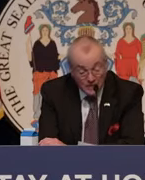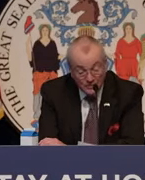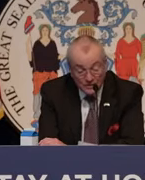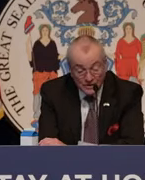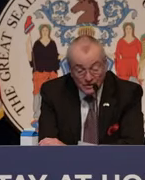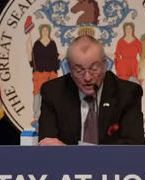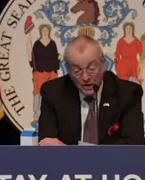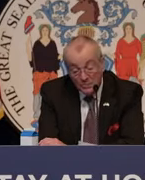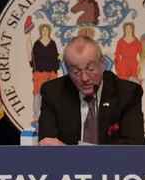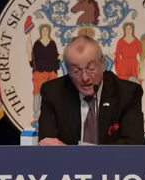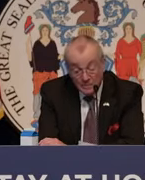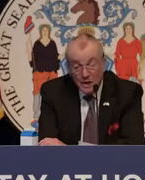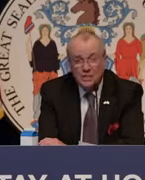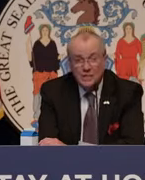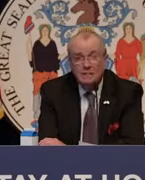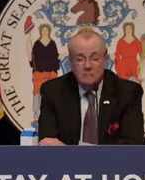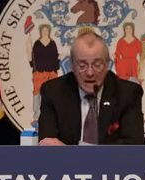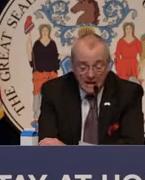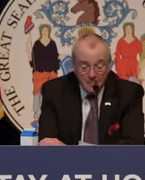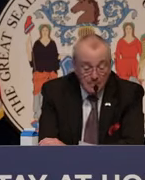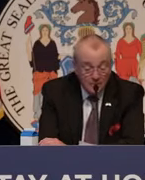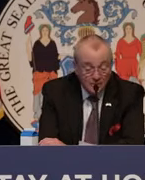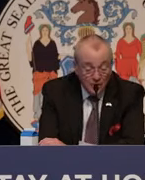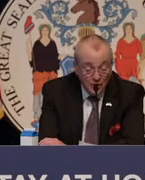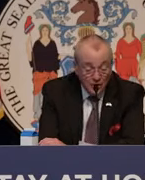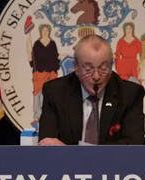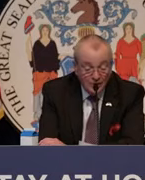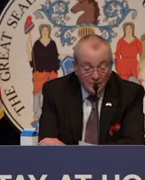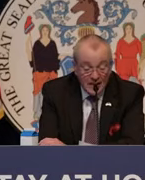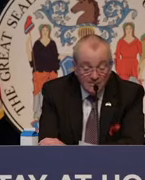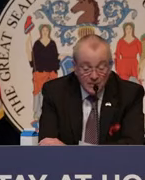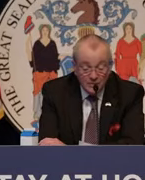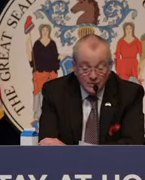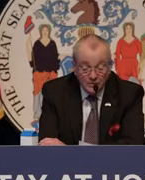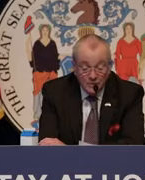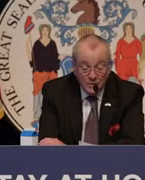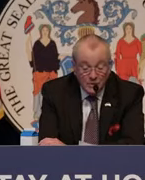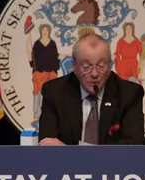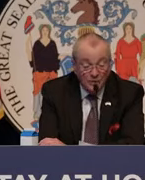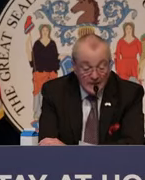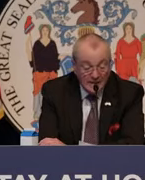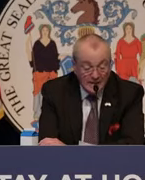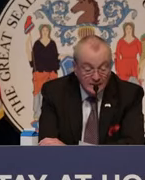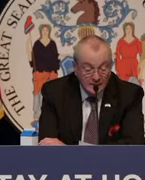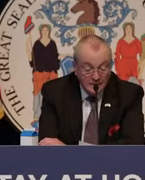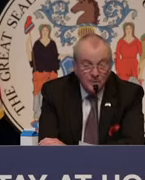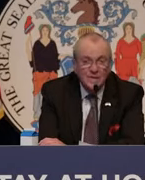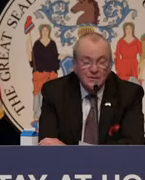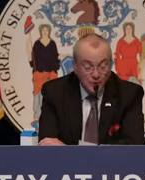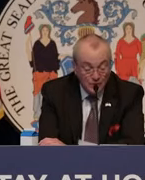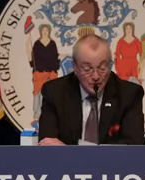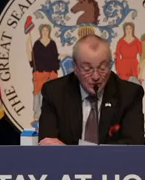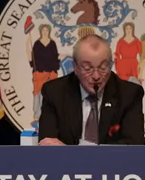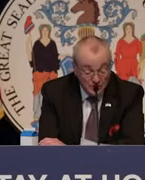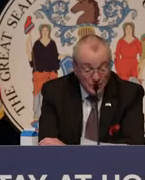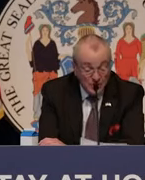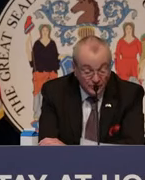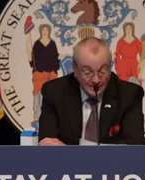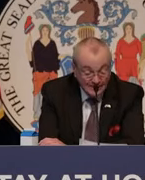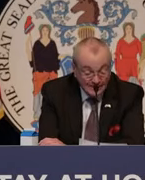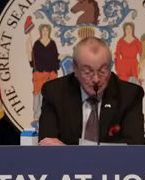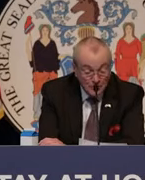long-term care facilities, providing much-needed backup for the hardworking staff members who have been doing all they can to protect their residents